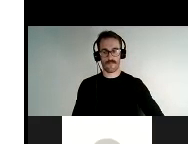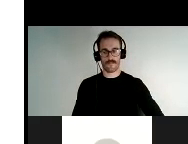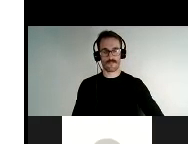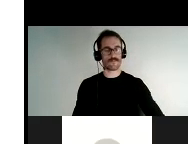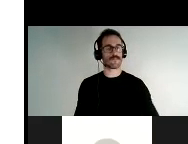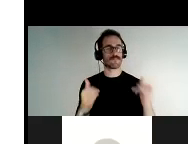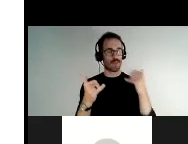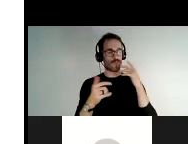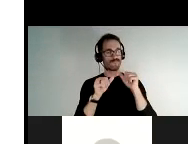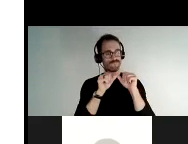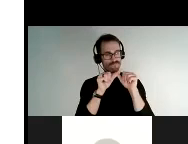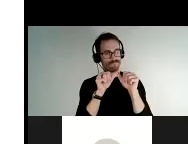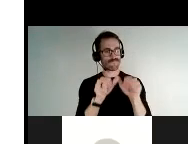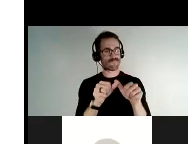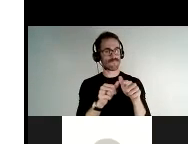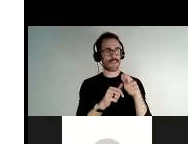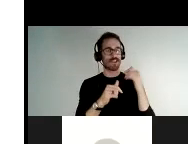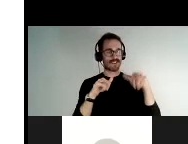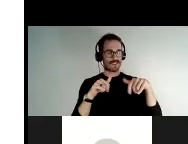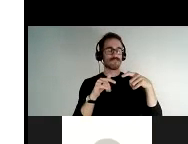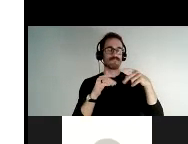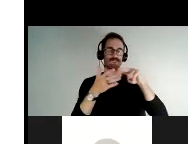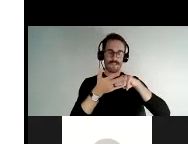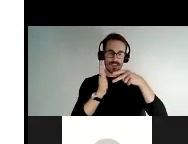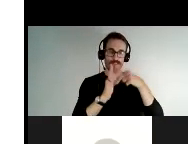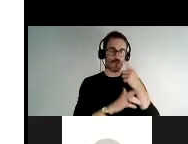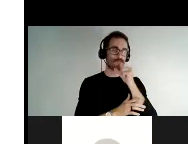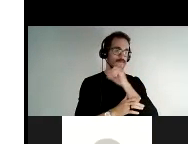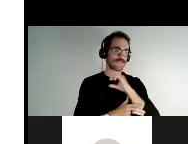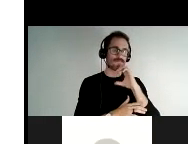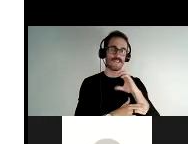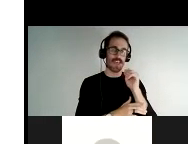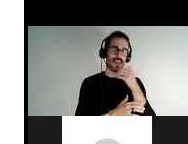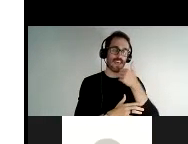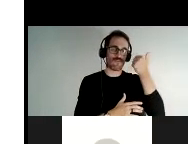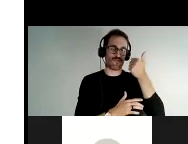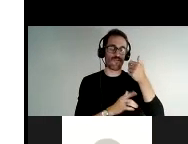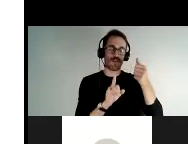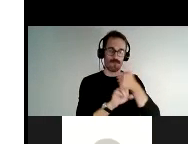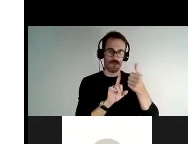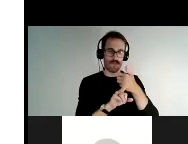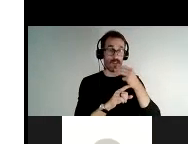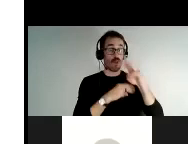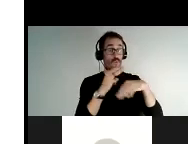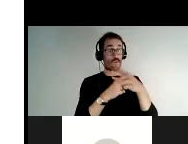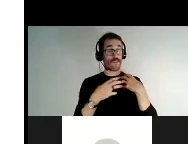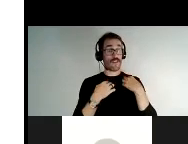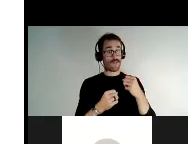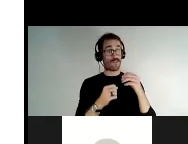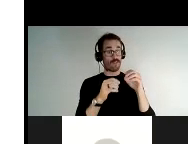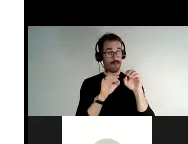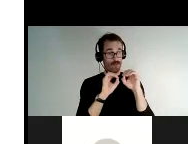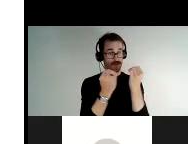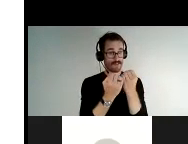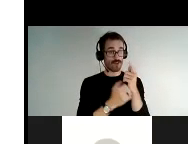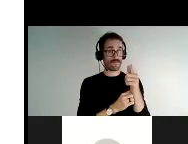the definition of what is elder abuse. We've got the World Health Organization's definition: a single or repeated act or lack